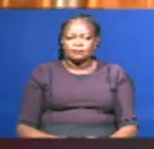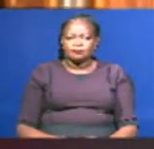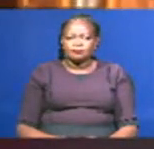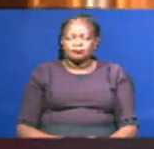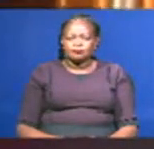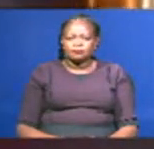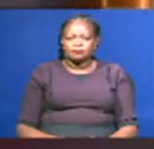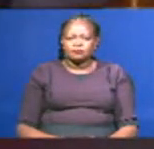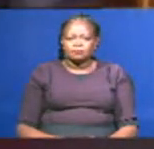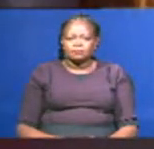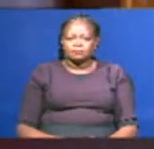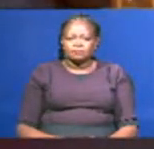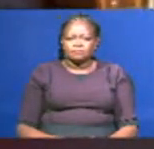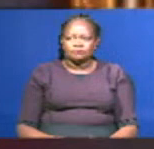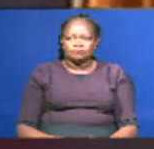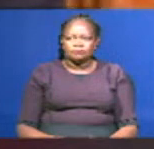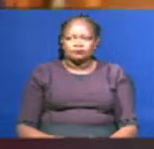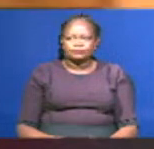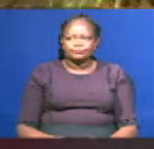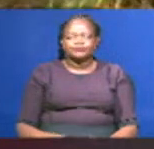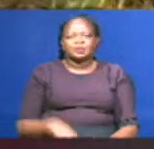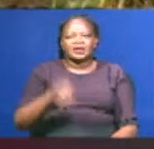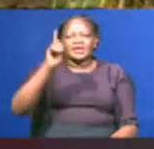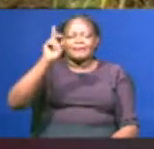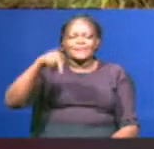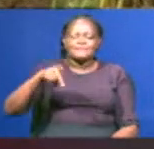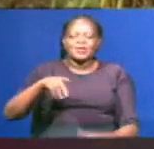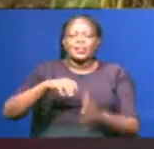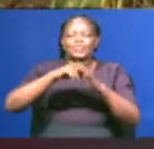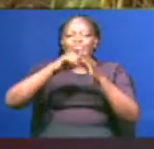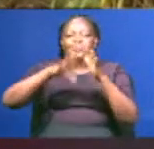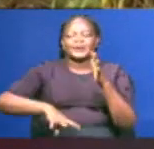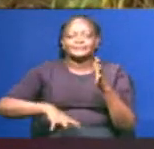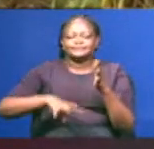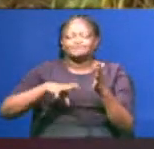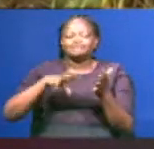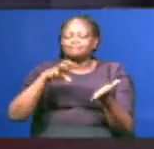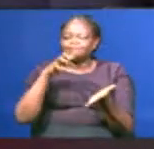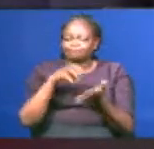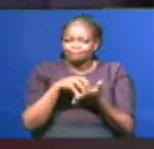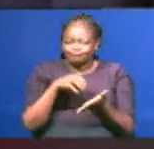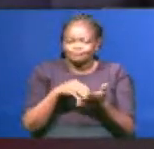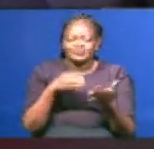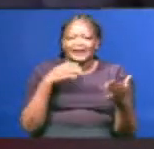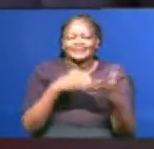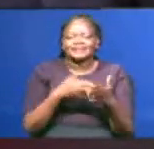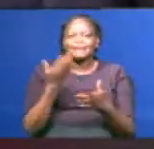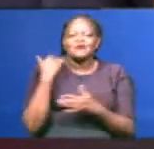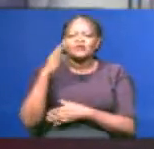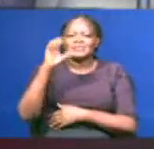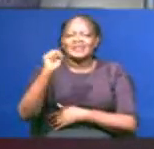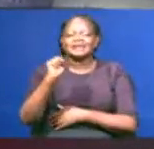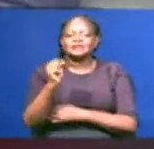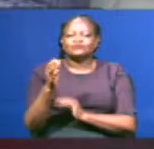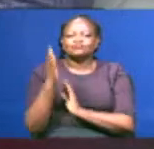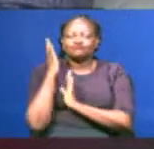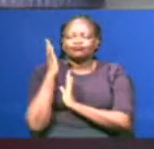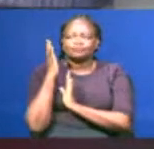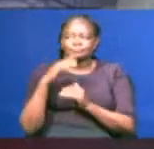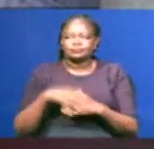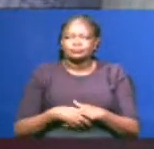Off the hook, DPP drops charges against former Interior Cabinet Secretary Fred